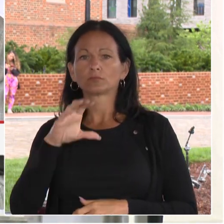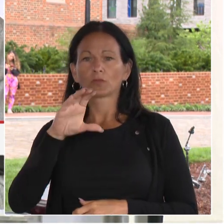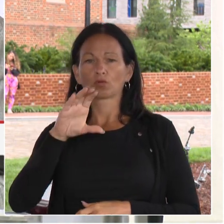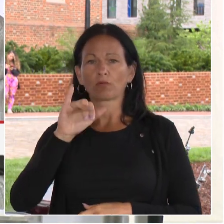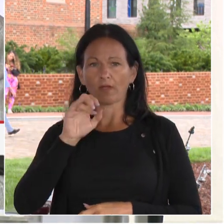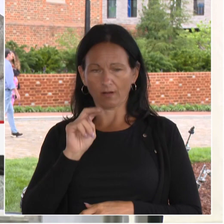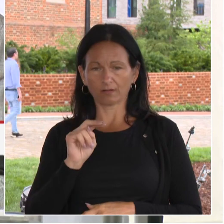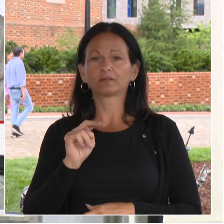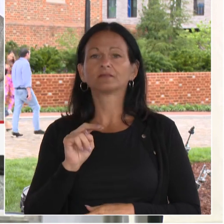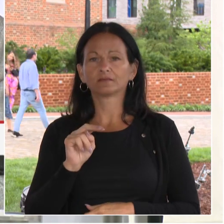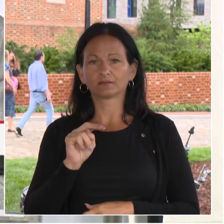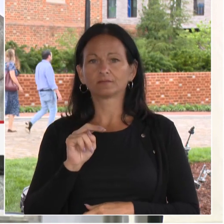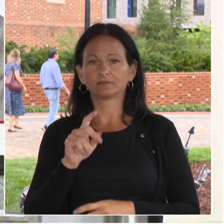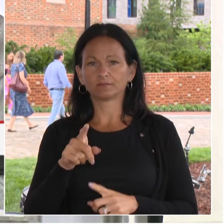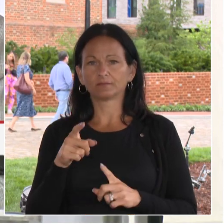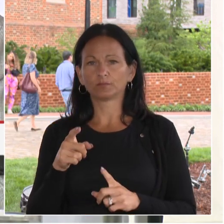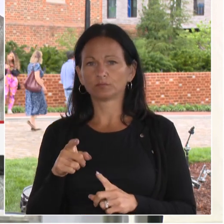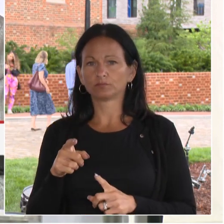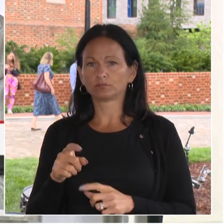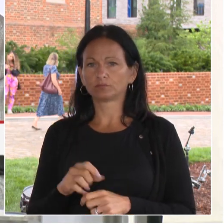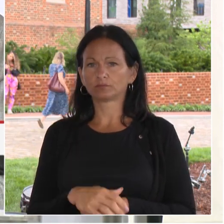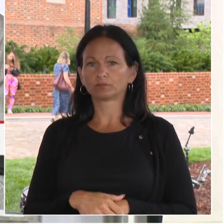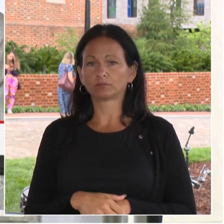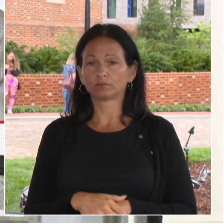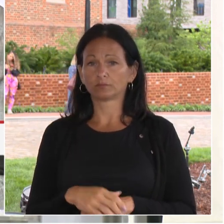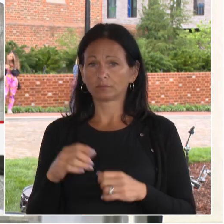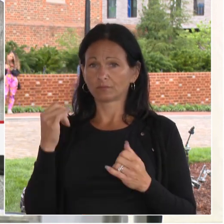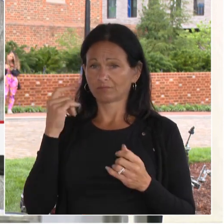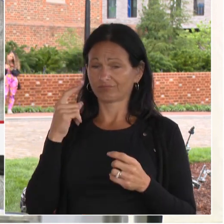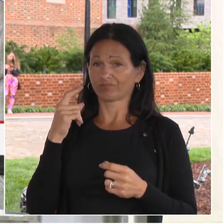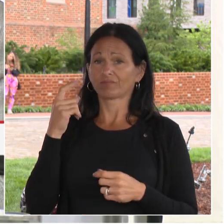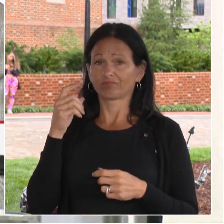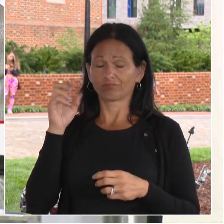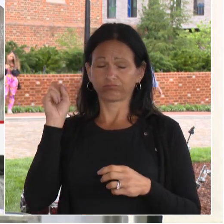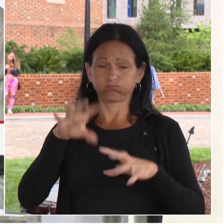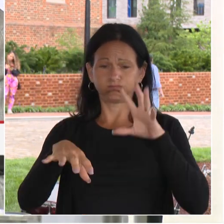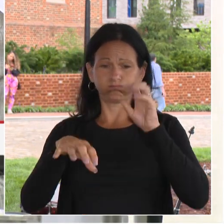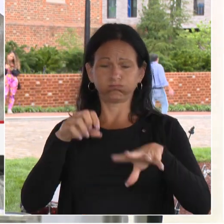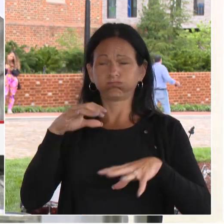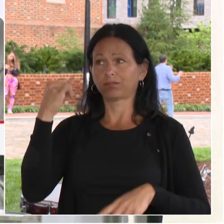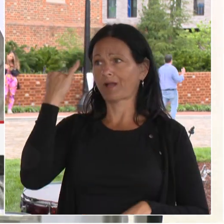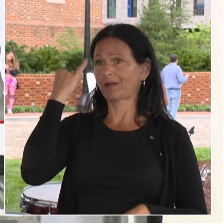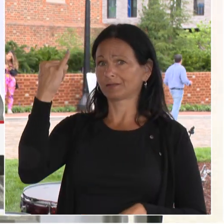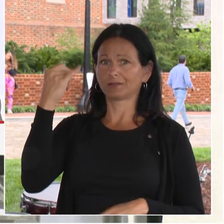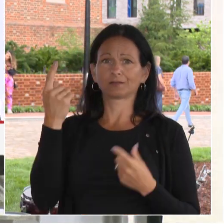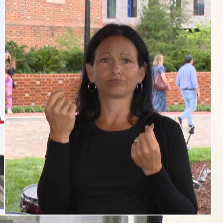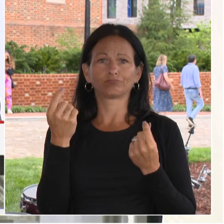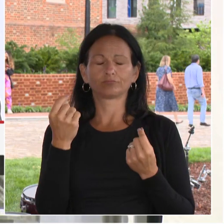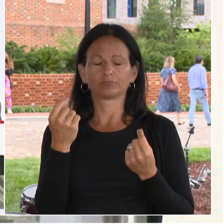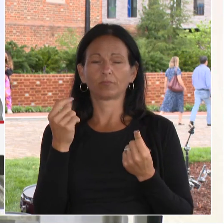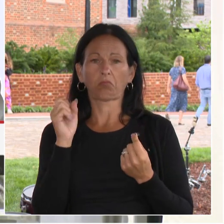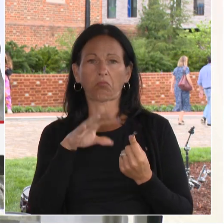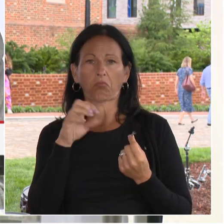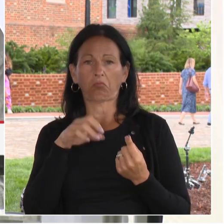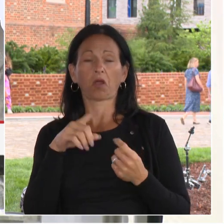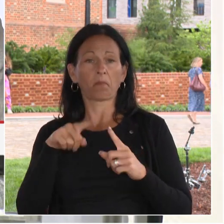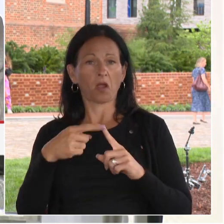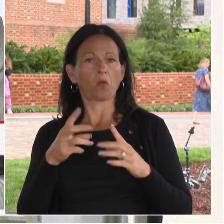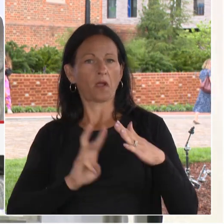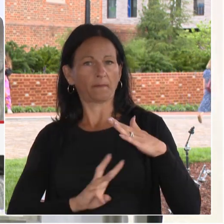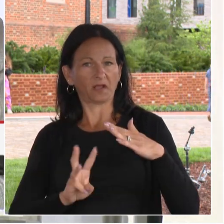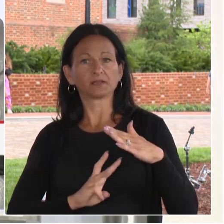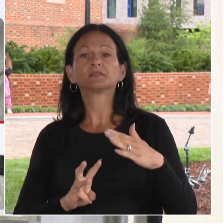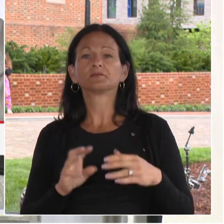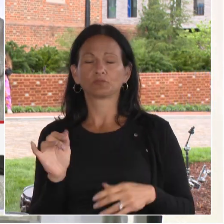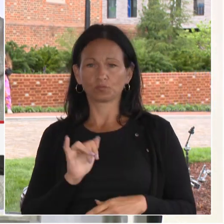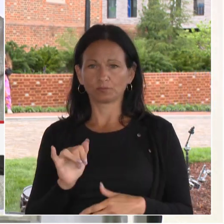foot building while we dug it underneath it to allow Wegmans to literally slide in feet first, to allow us basically to create